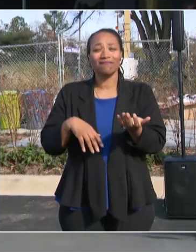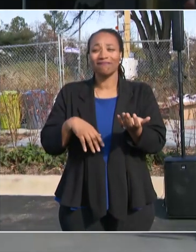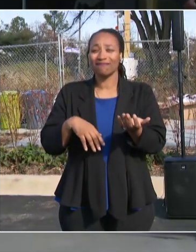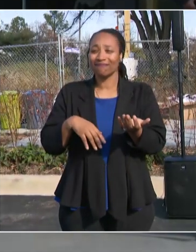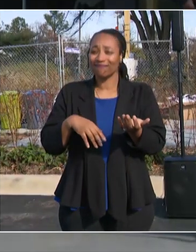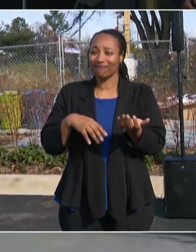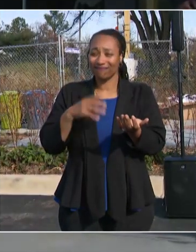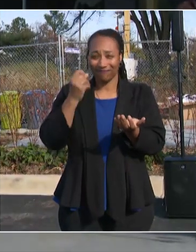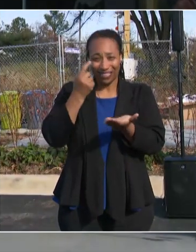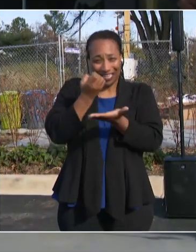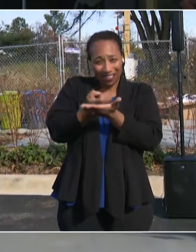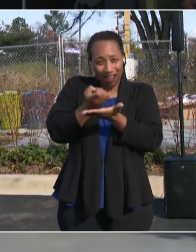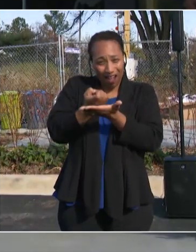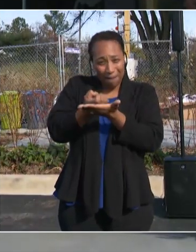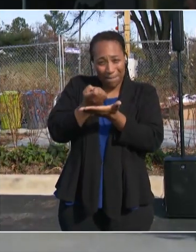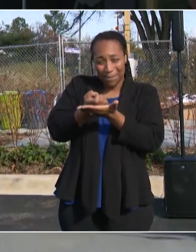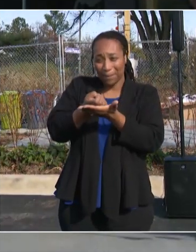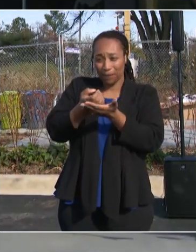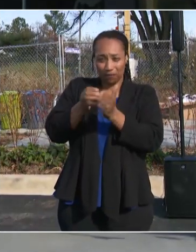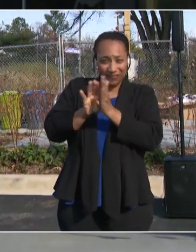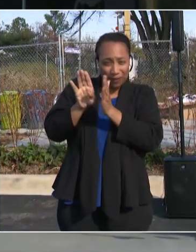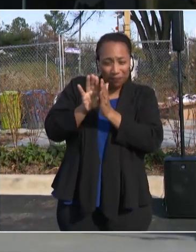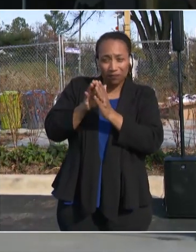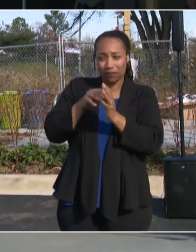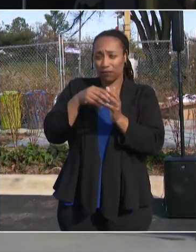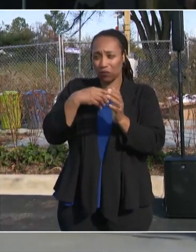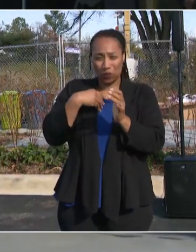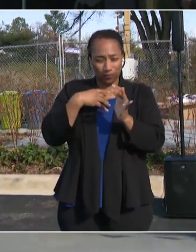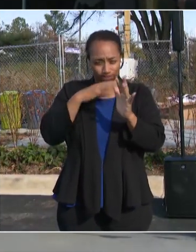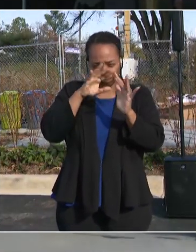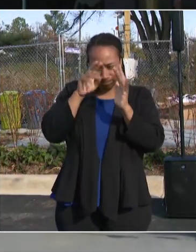economic development, that nothing stays the same.